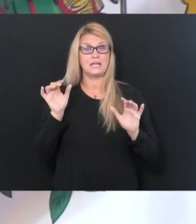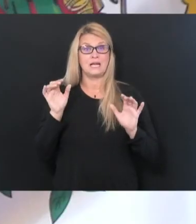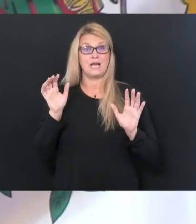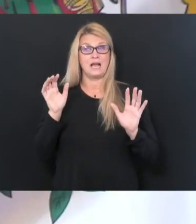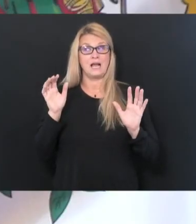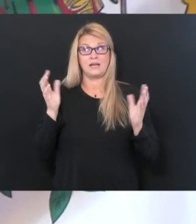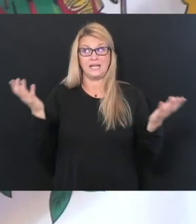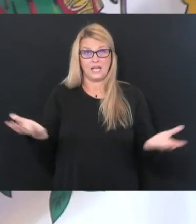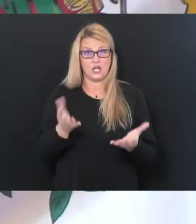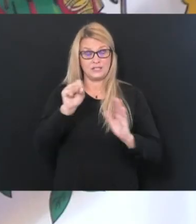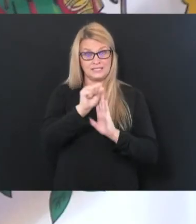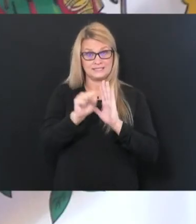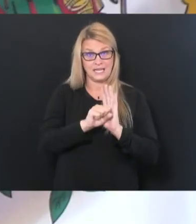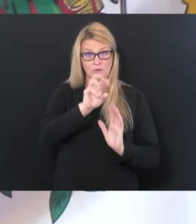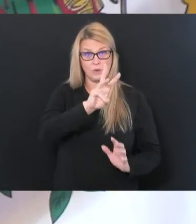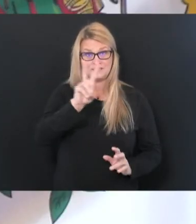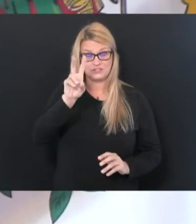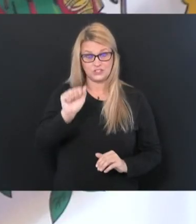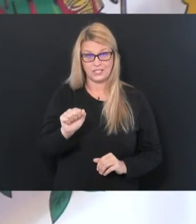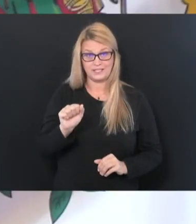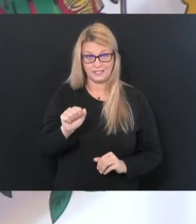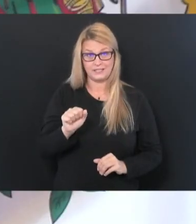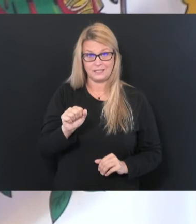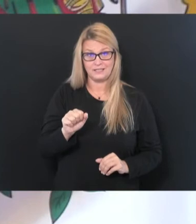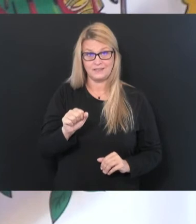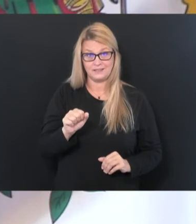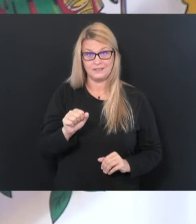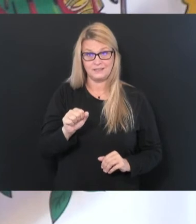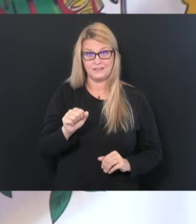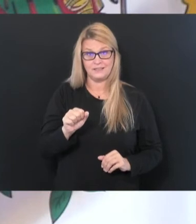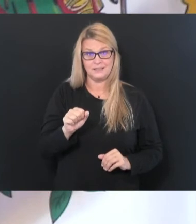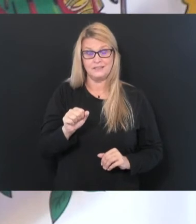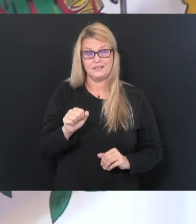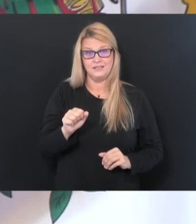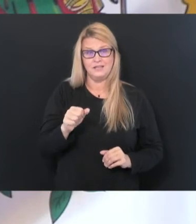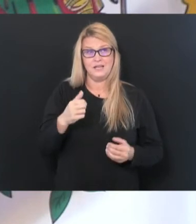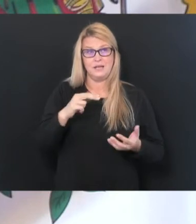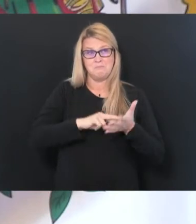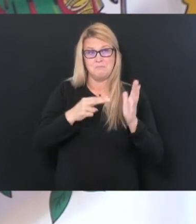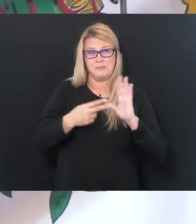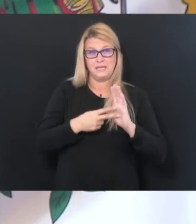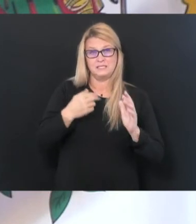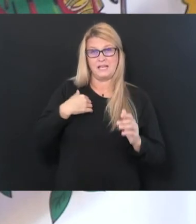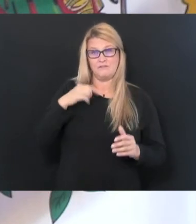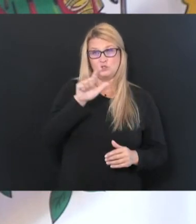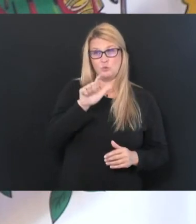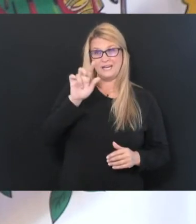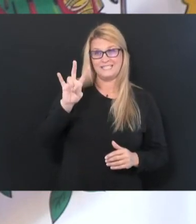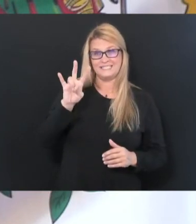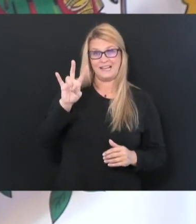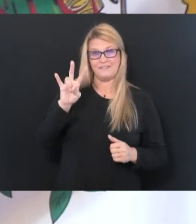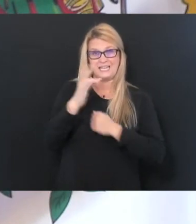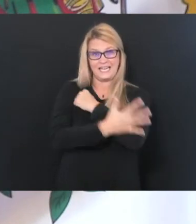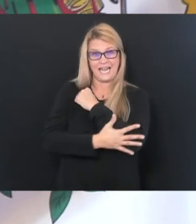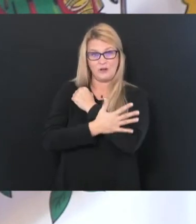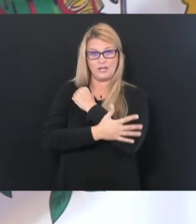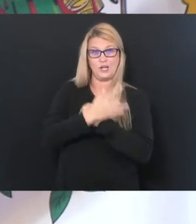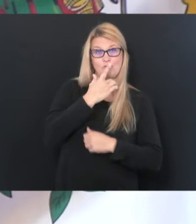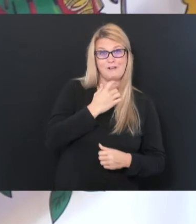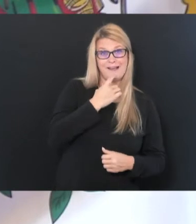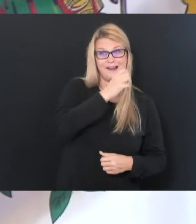have, if this is exactly right, we have 27 counties in the red or